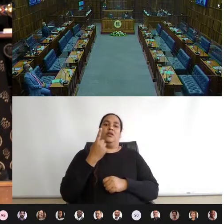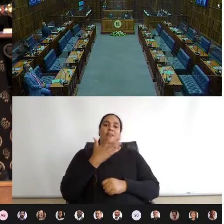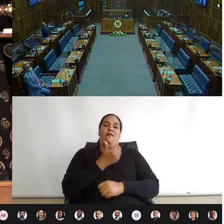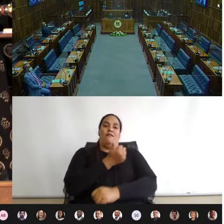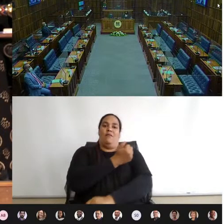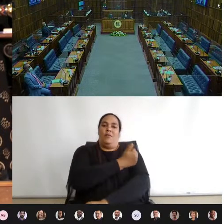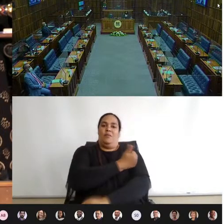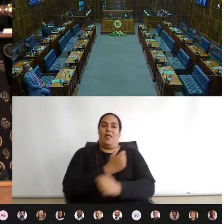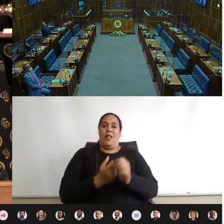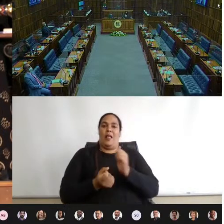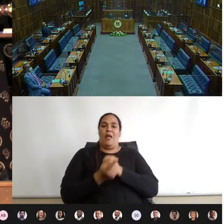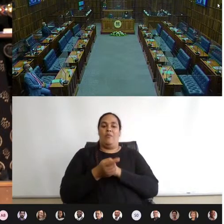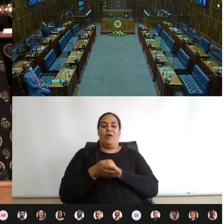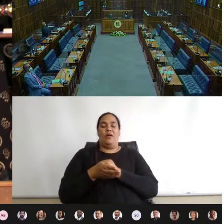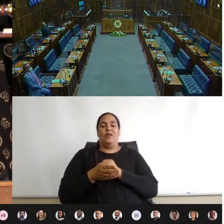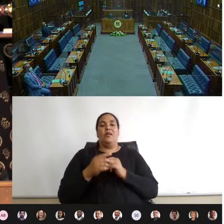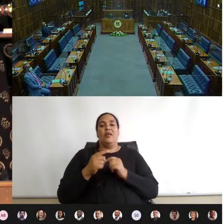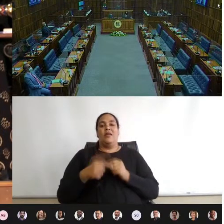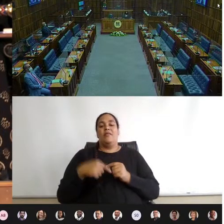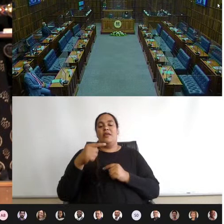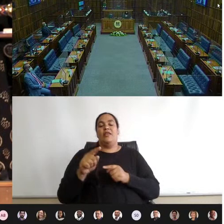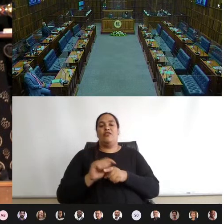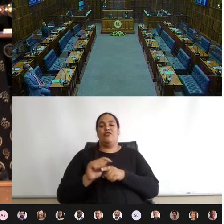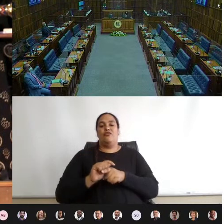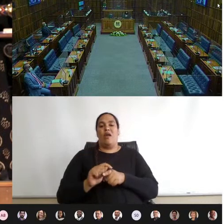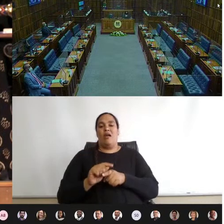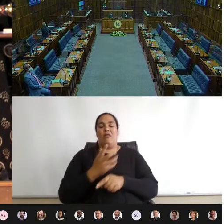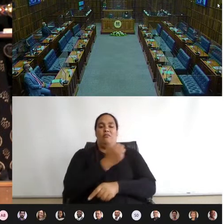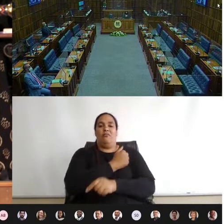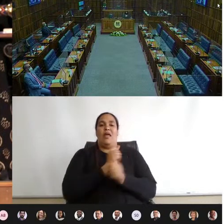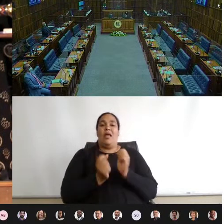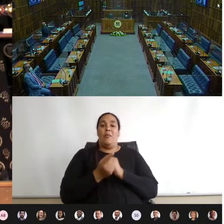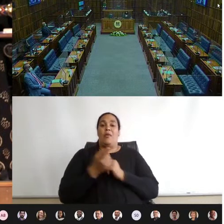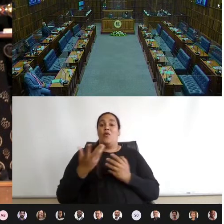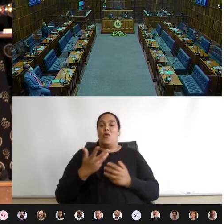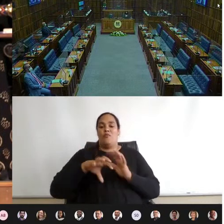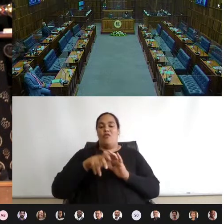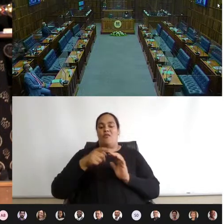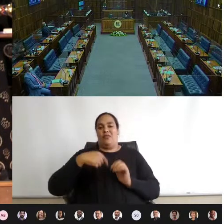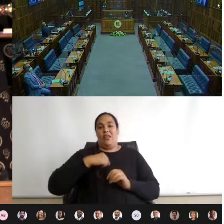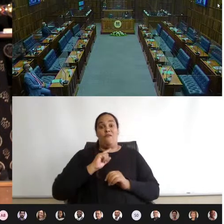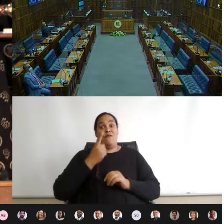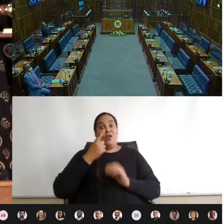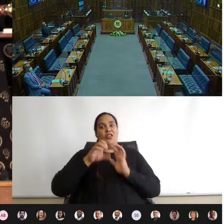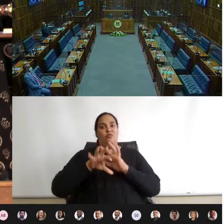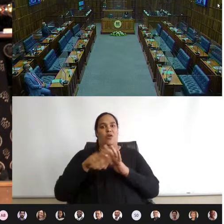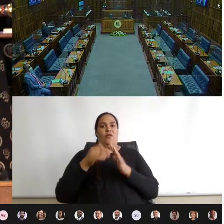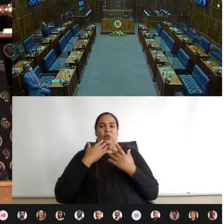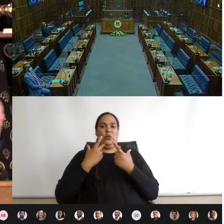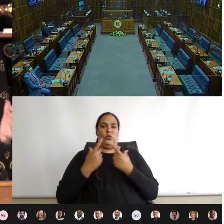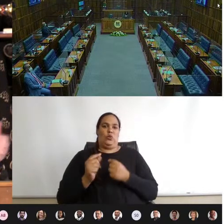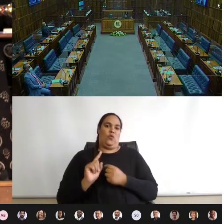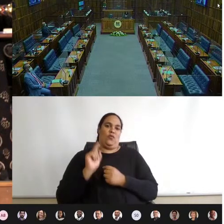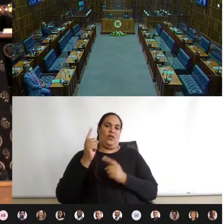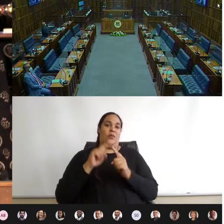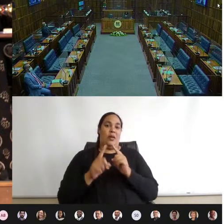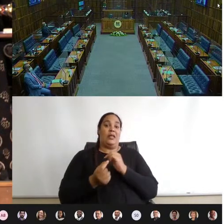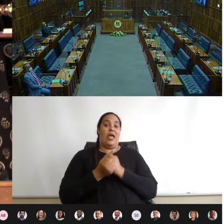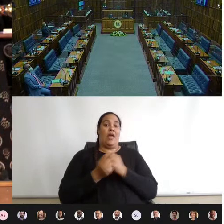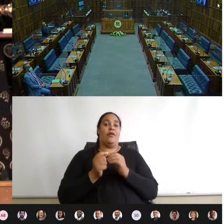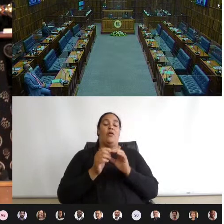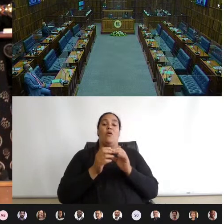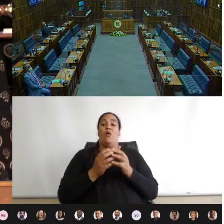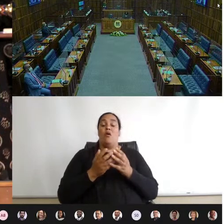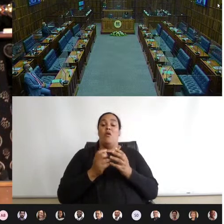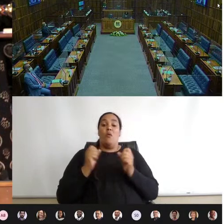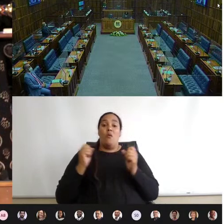vaccinations in this next trial of vaccines happening in our province, the first province to kick it off. But of course, it's happening across all of our